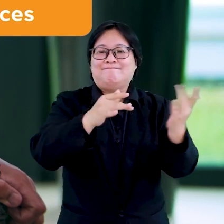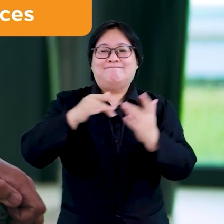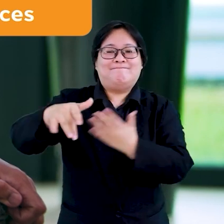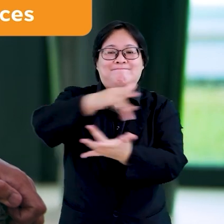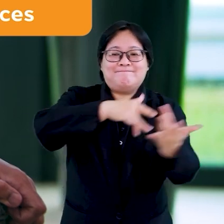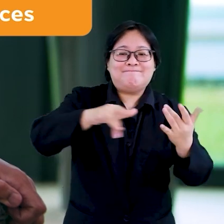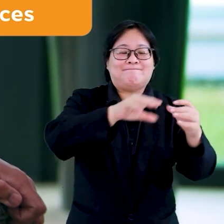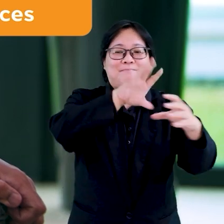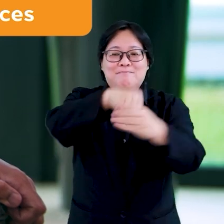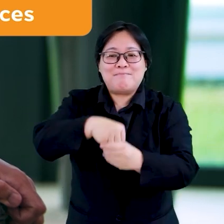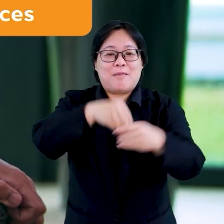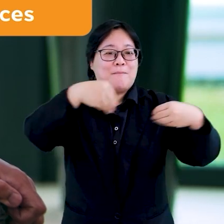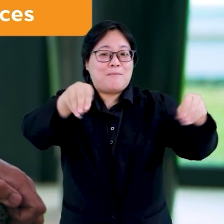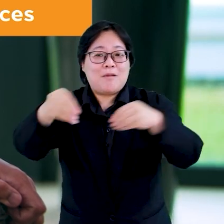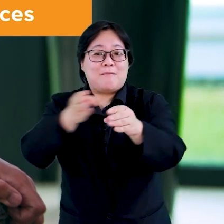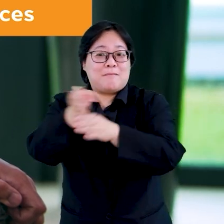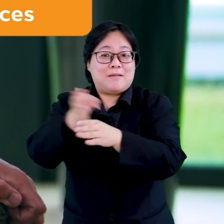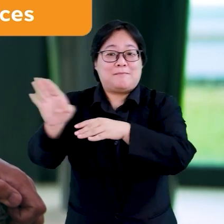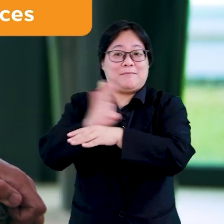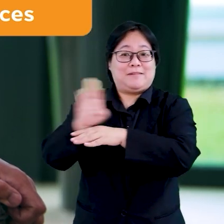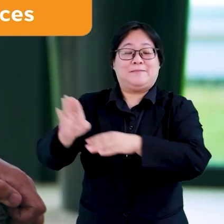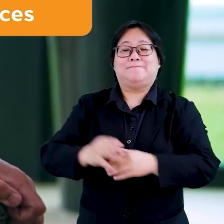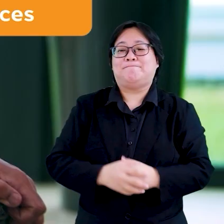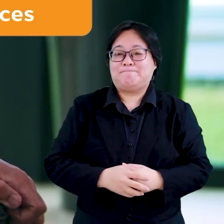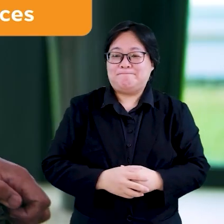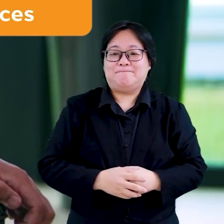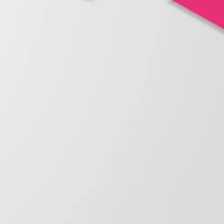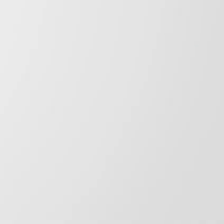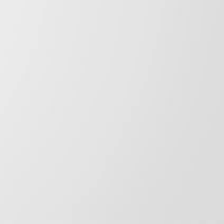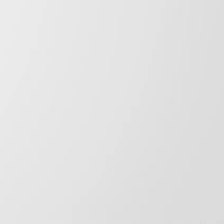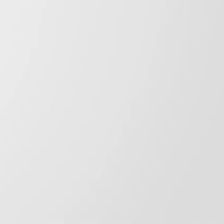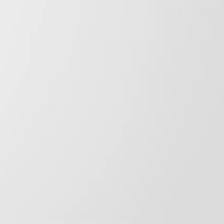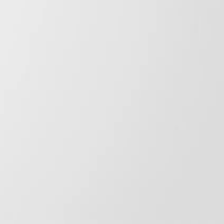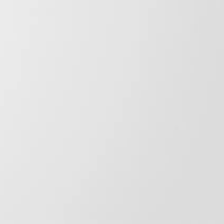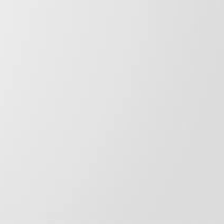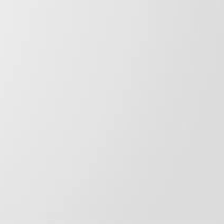and fair practices across our value chain in all markets where it operates.